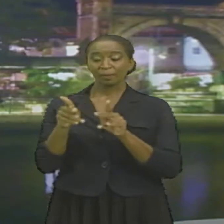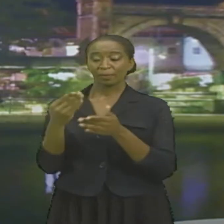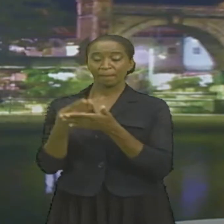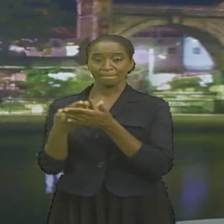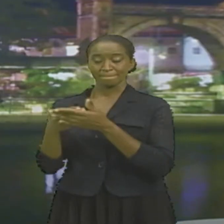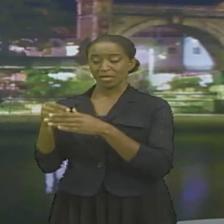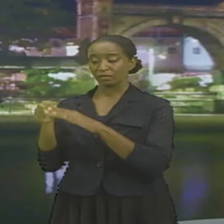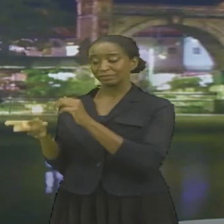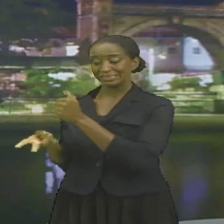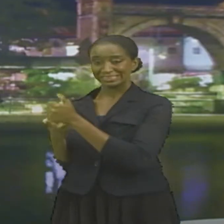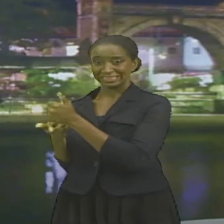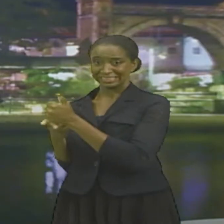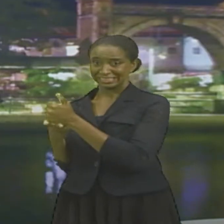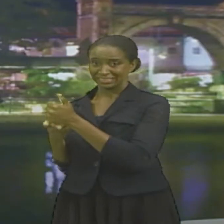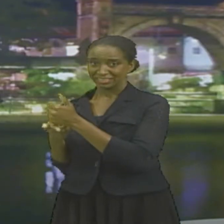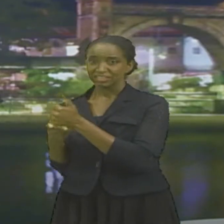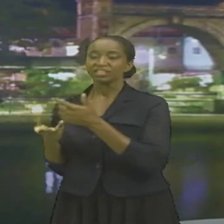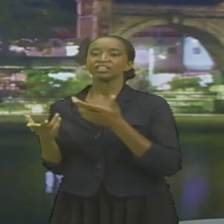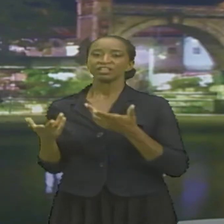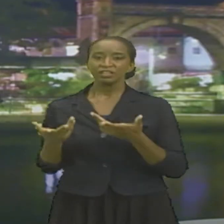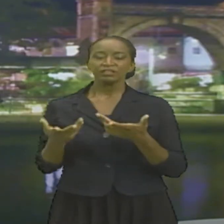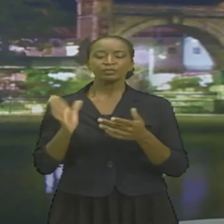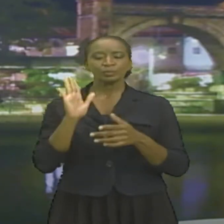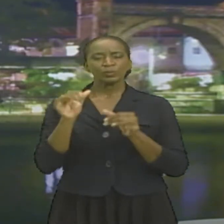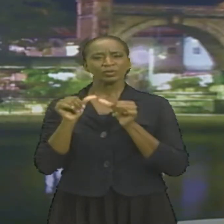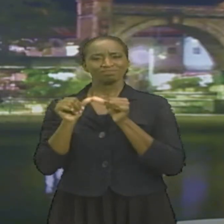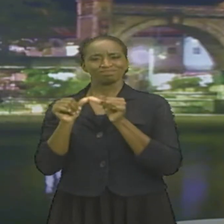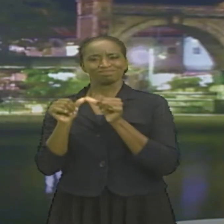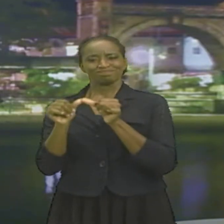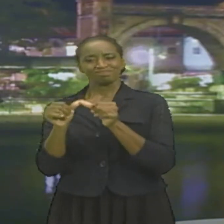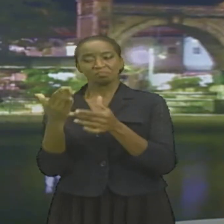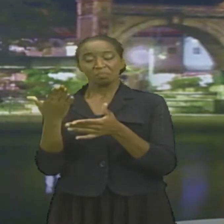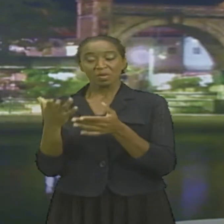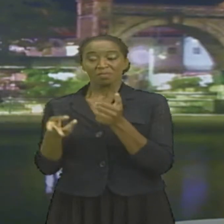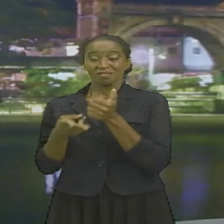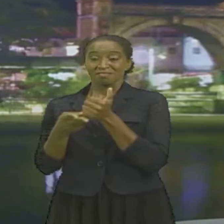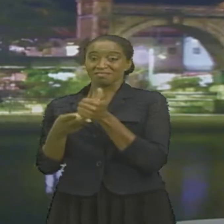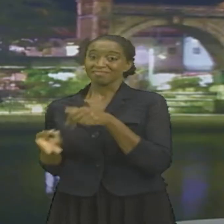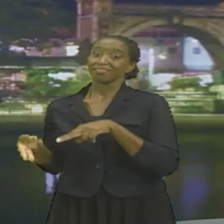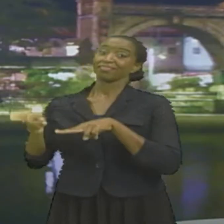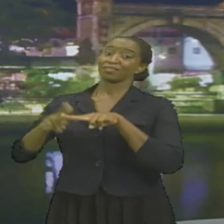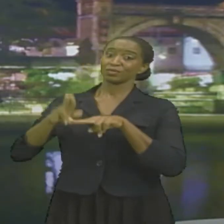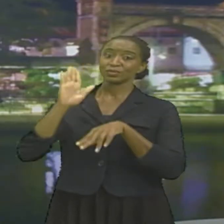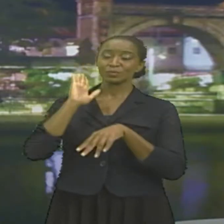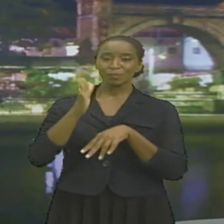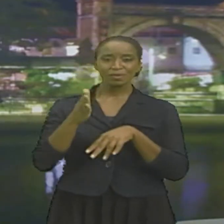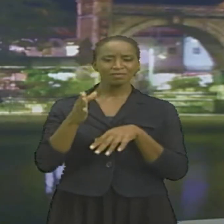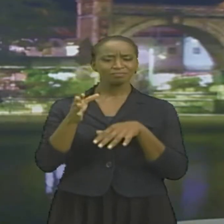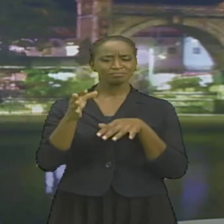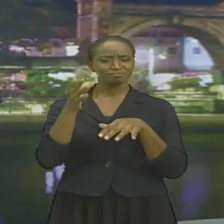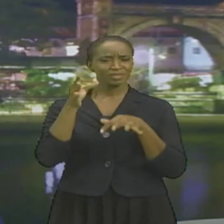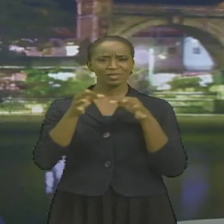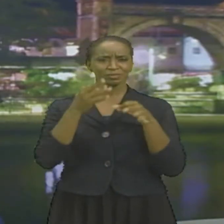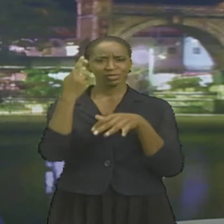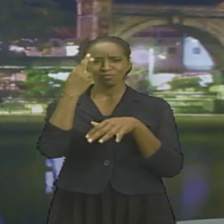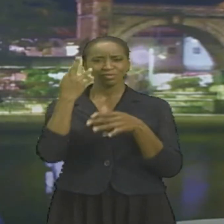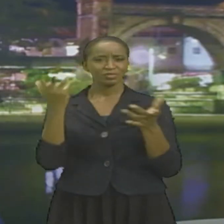banking system, which is expected to continue and may even rise in the medium term. He explains the reasons for